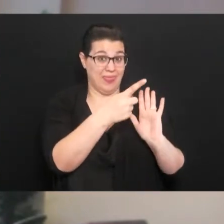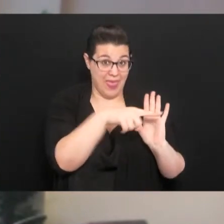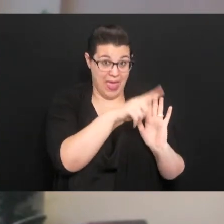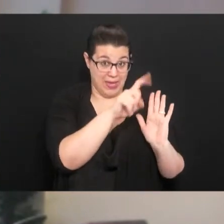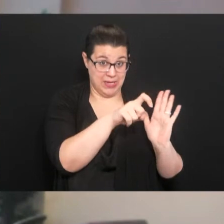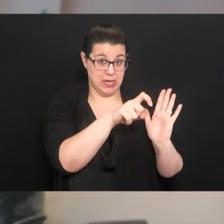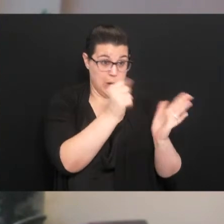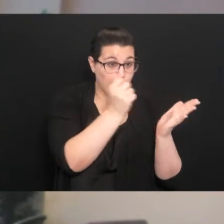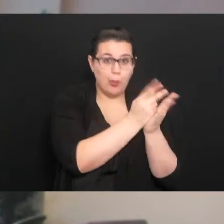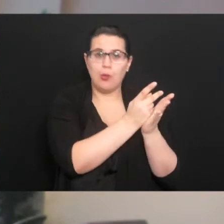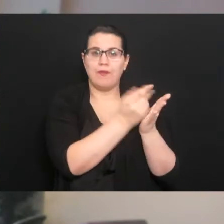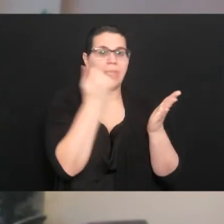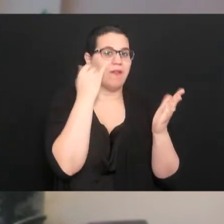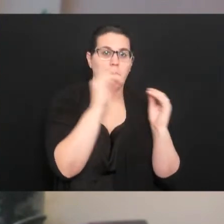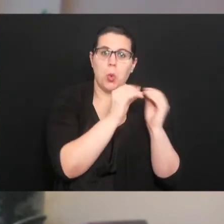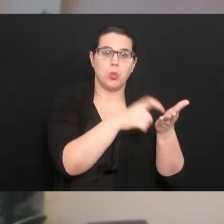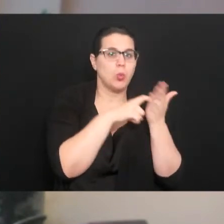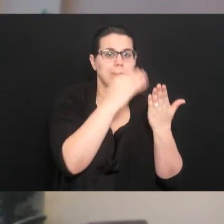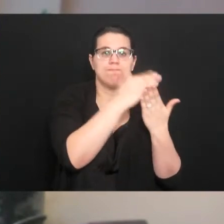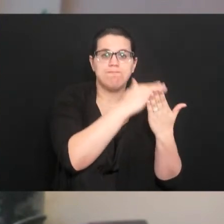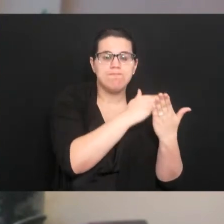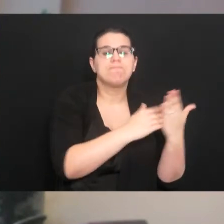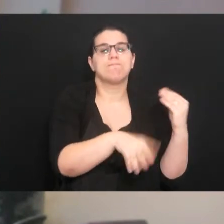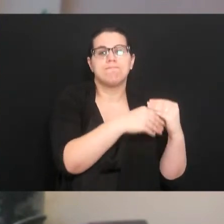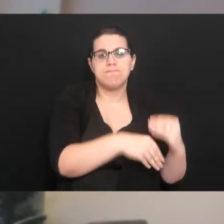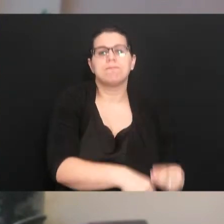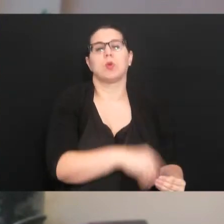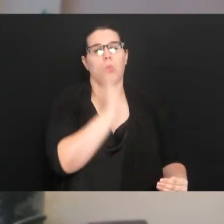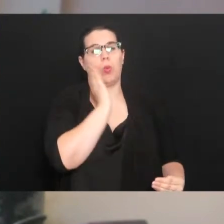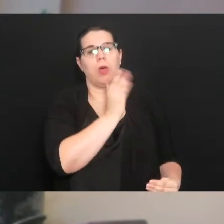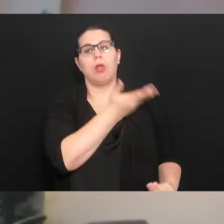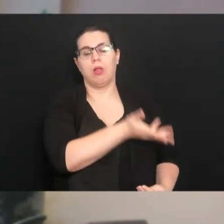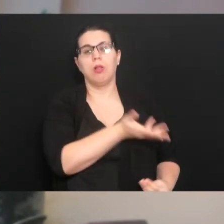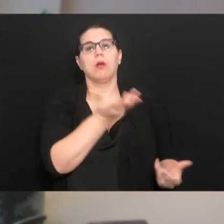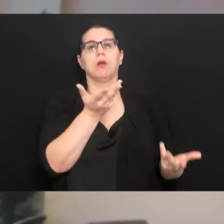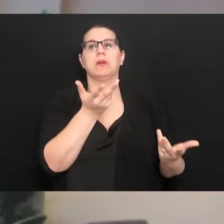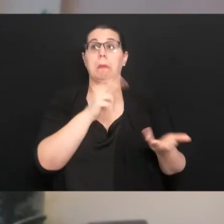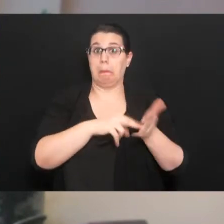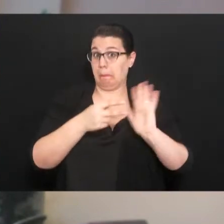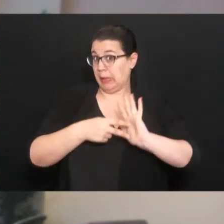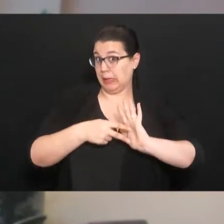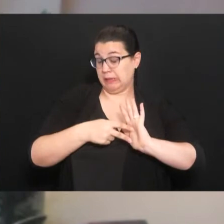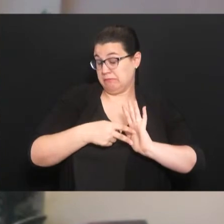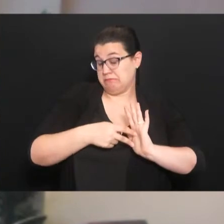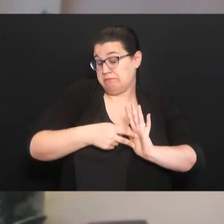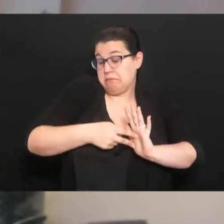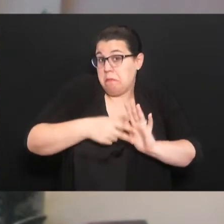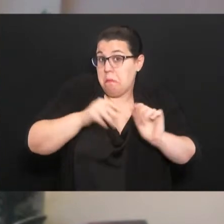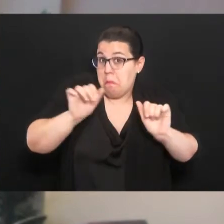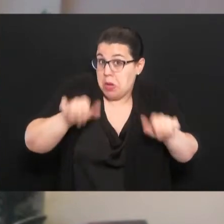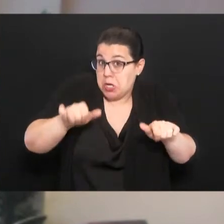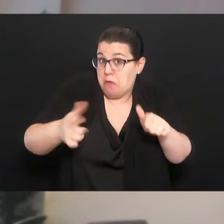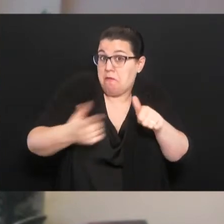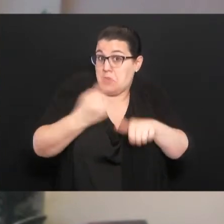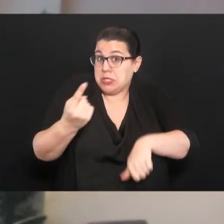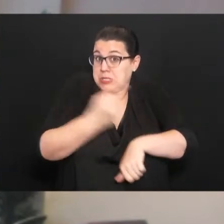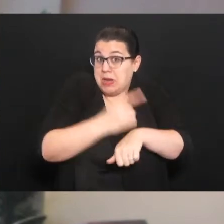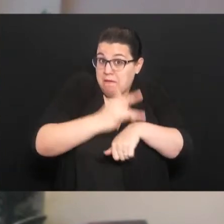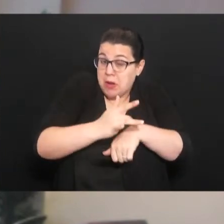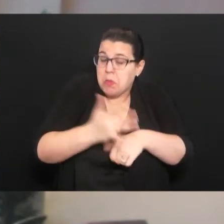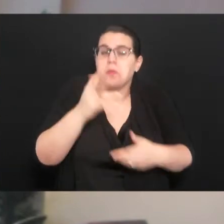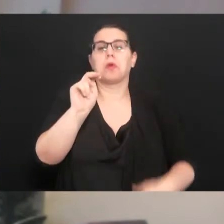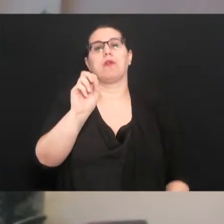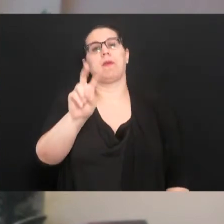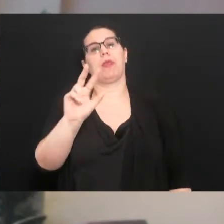additional indications that they would have. So presumably November 3rd would be the first date to be